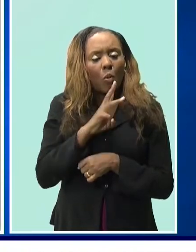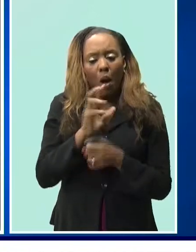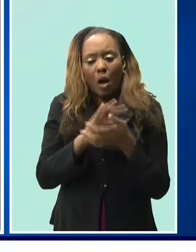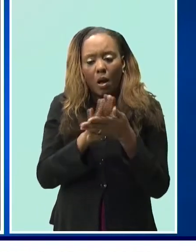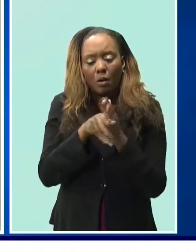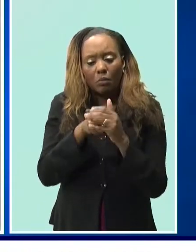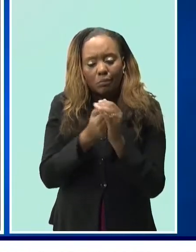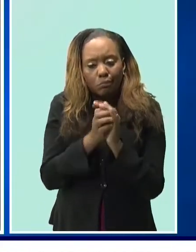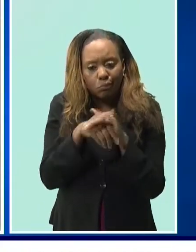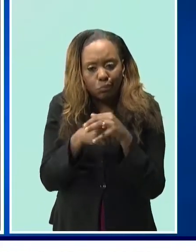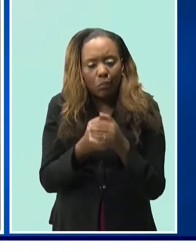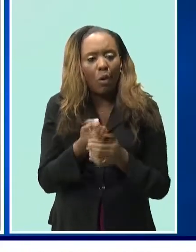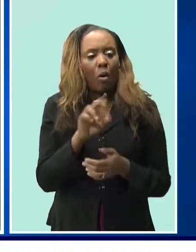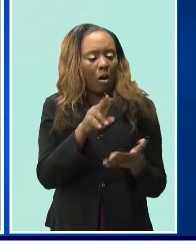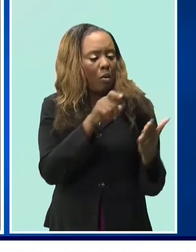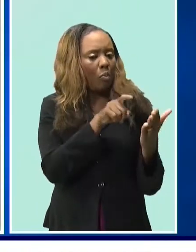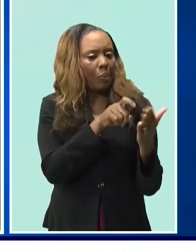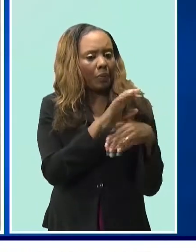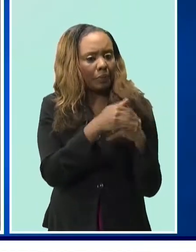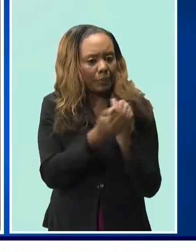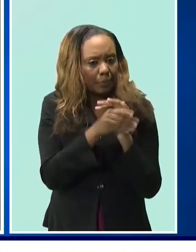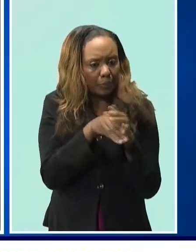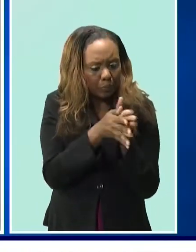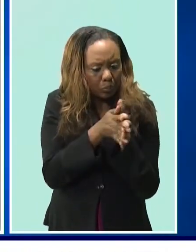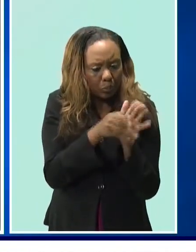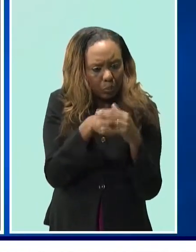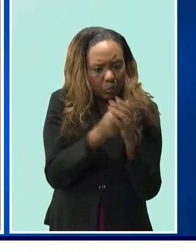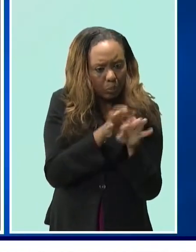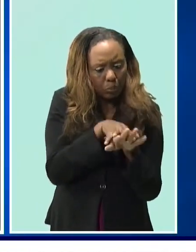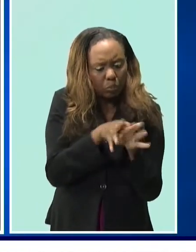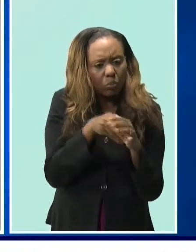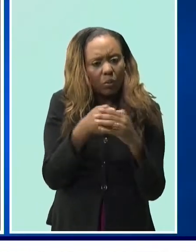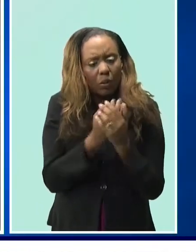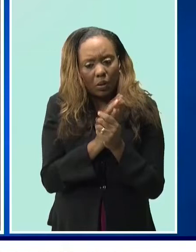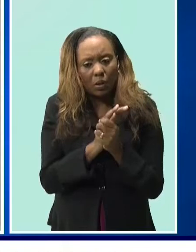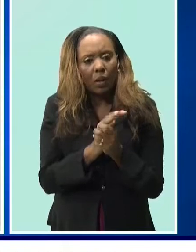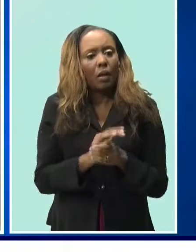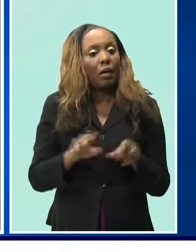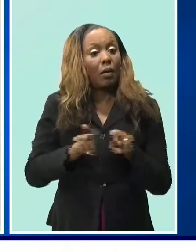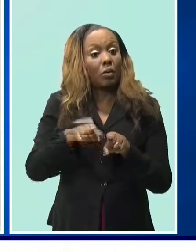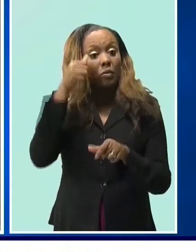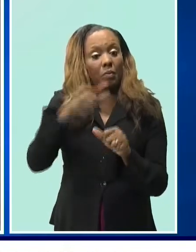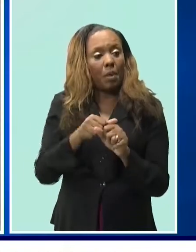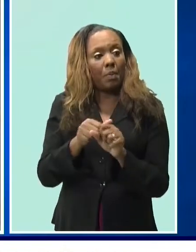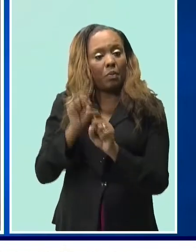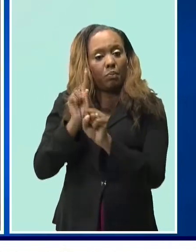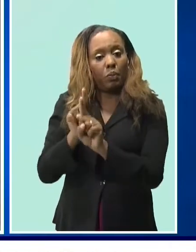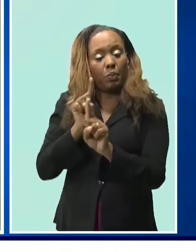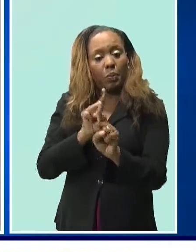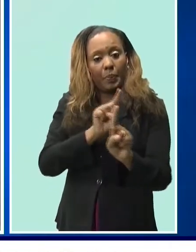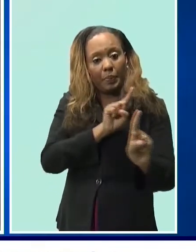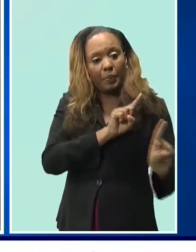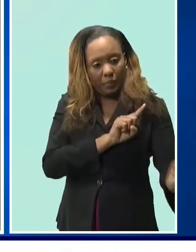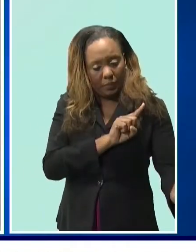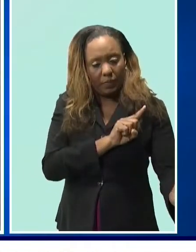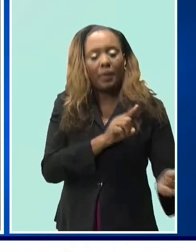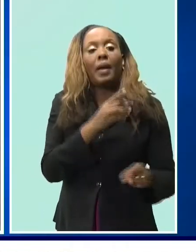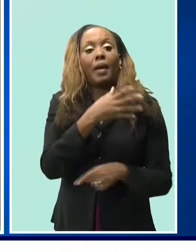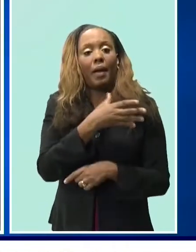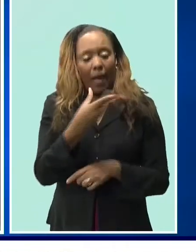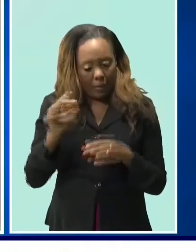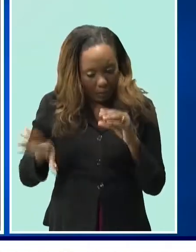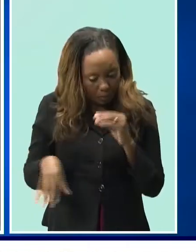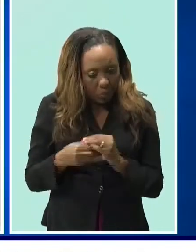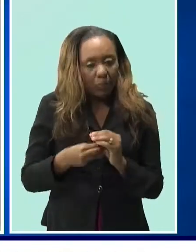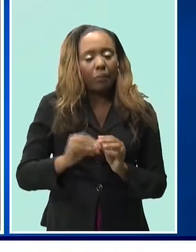using alcohol-based hand sanitizer, and also physical distancing. Those measures, in addition to masks, is what